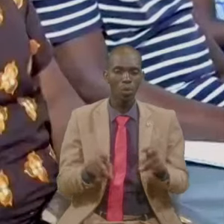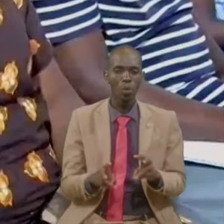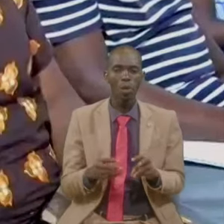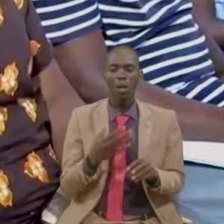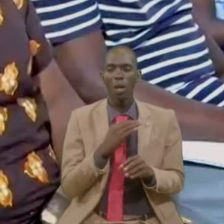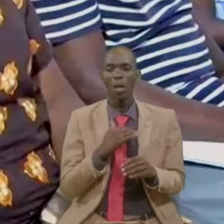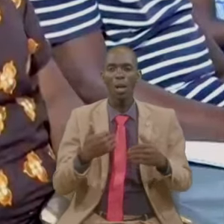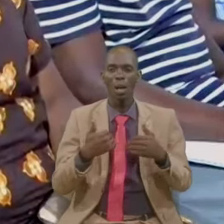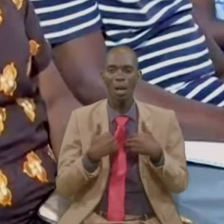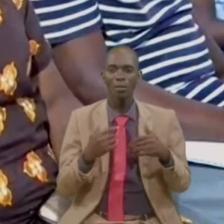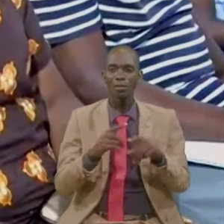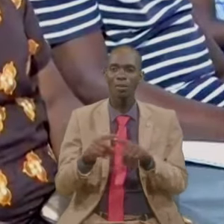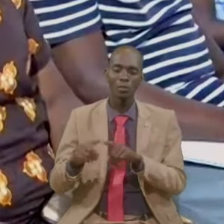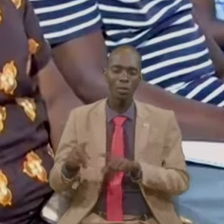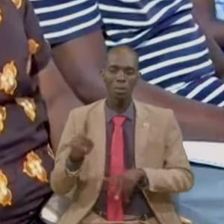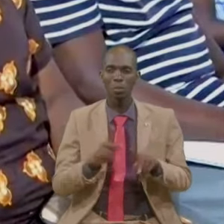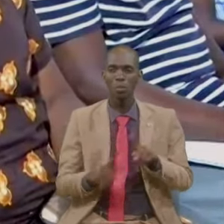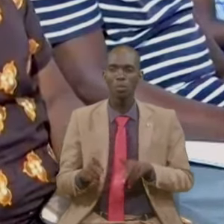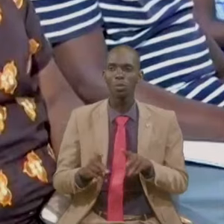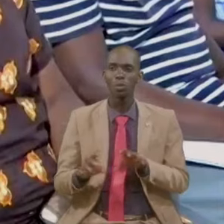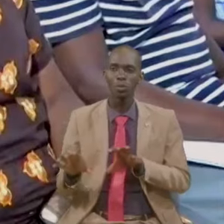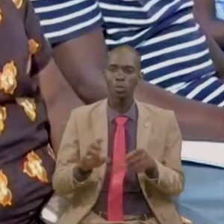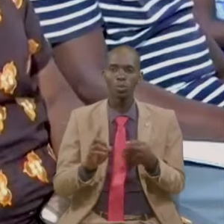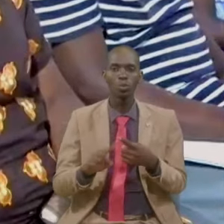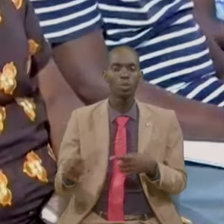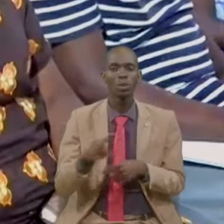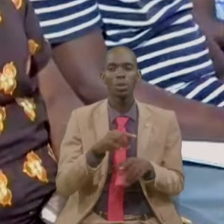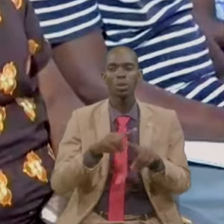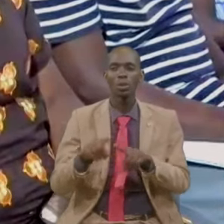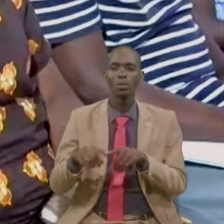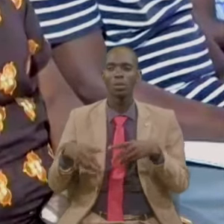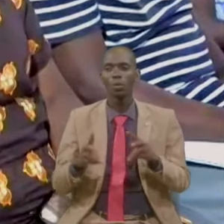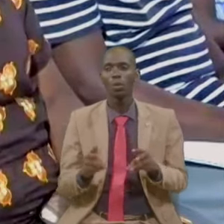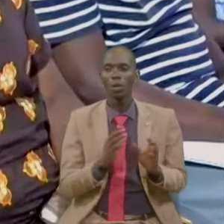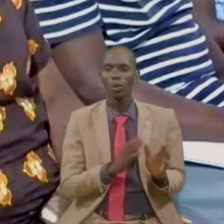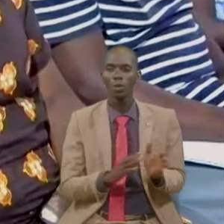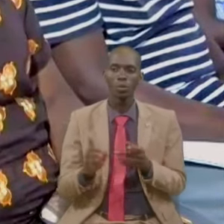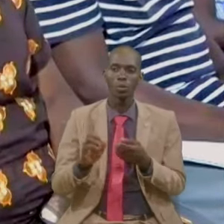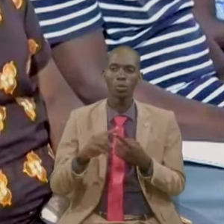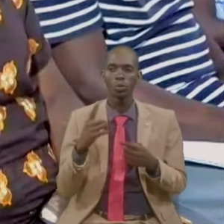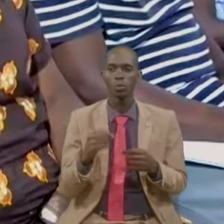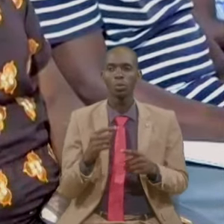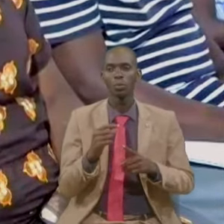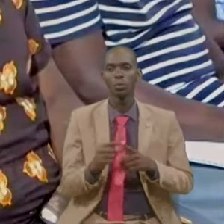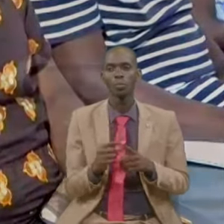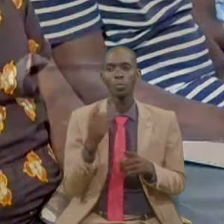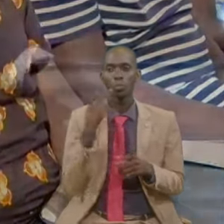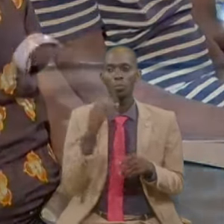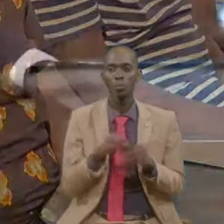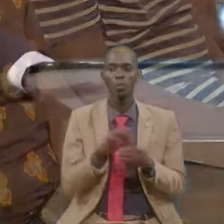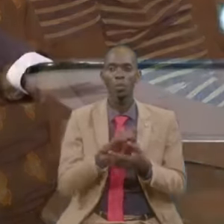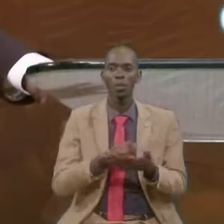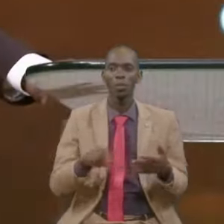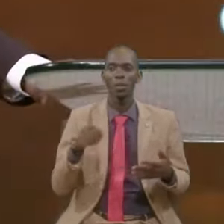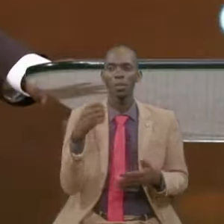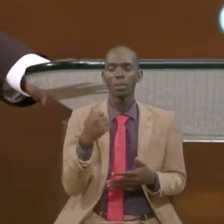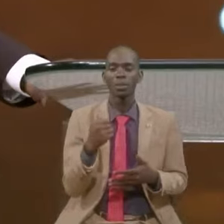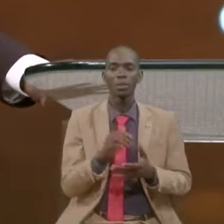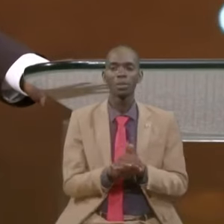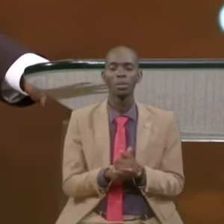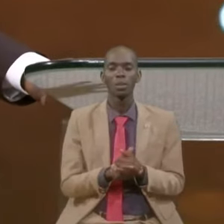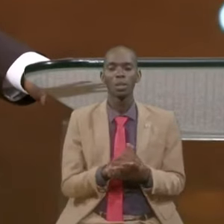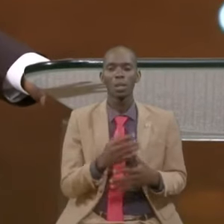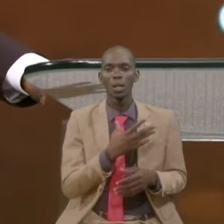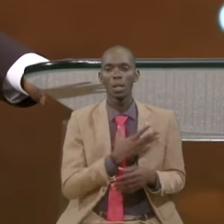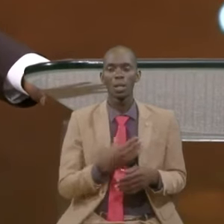the same way, according to the word of God. Look at verse 10. In verse 10, and but